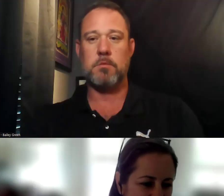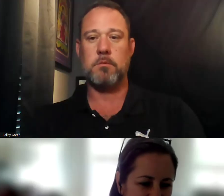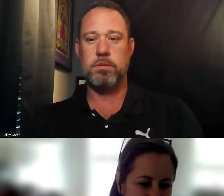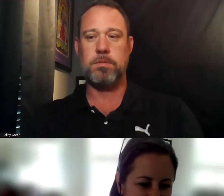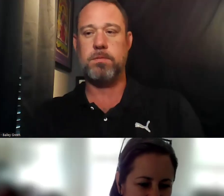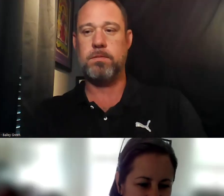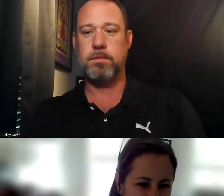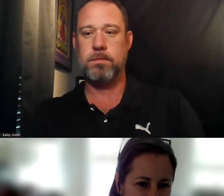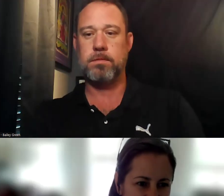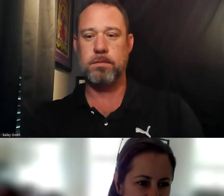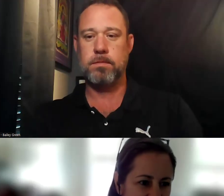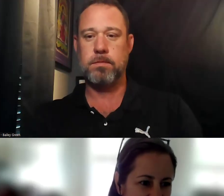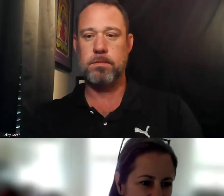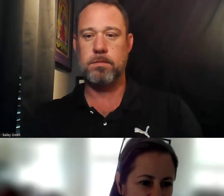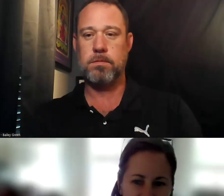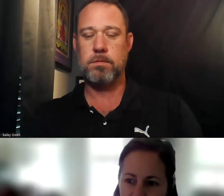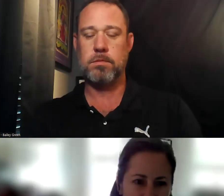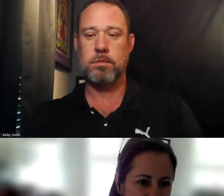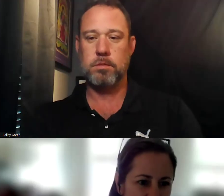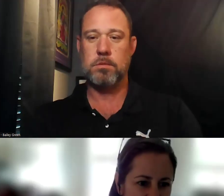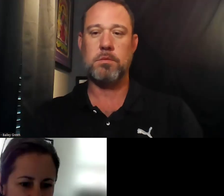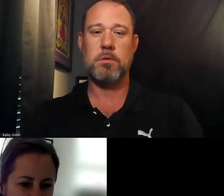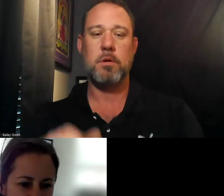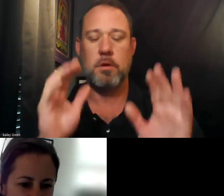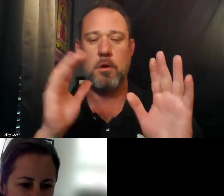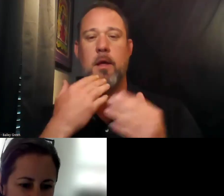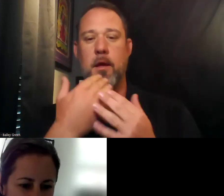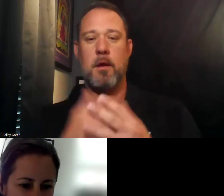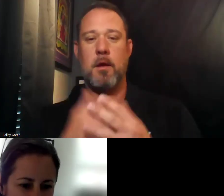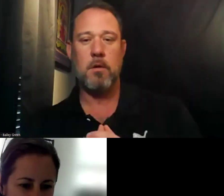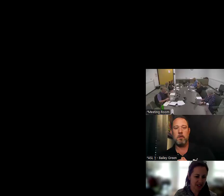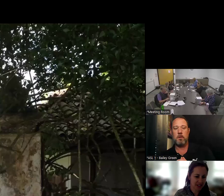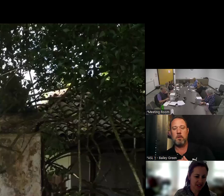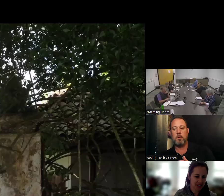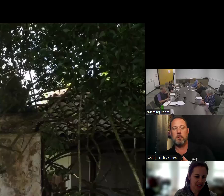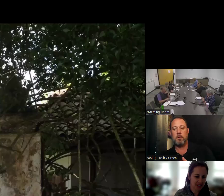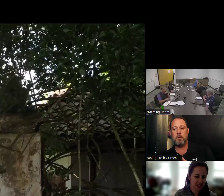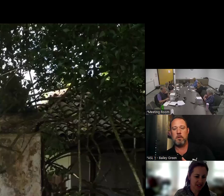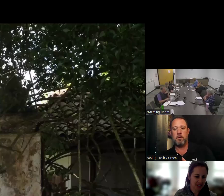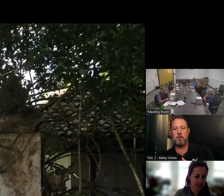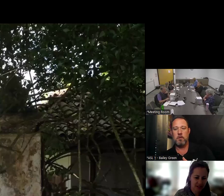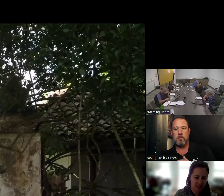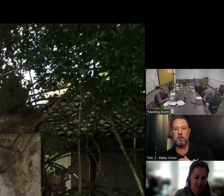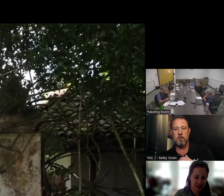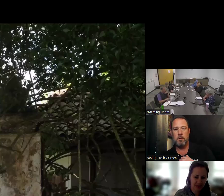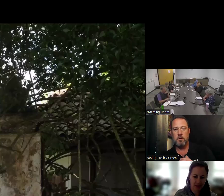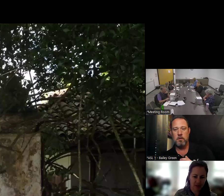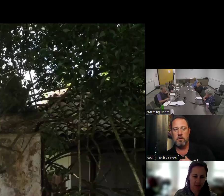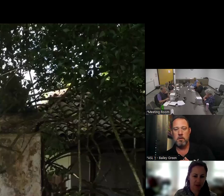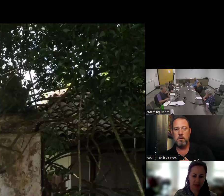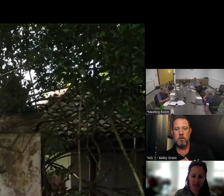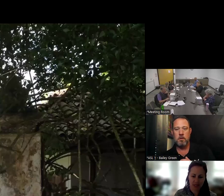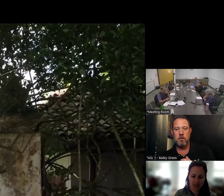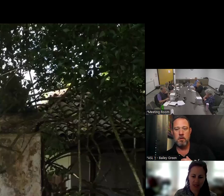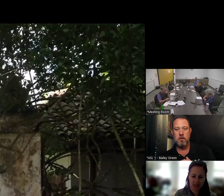you. Great, thank you so much. I will share my screen. Give me